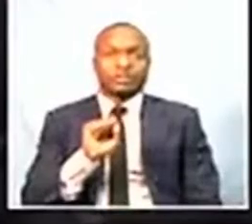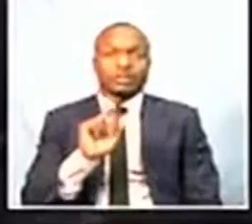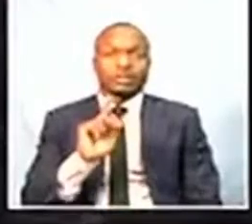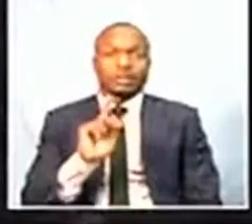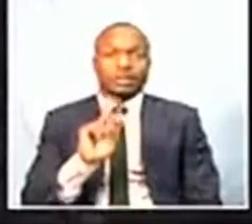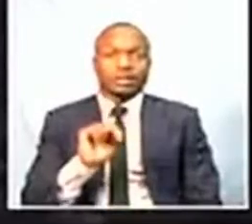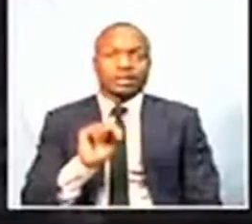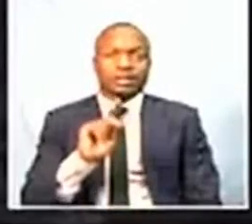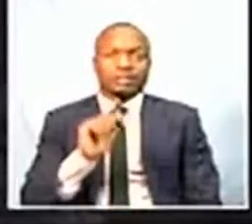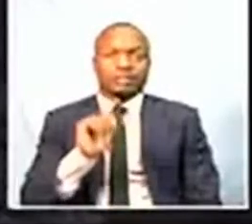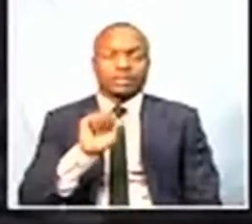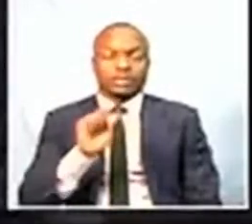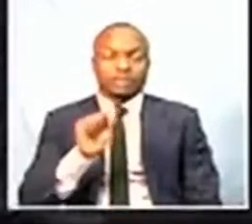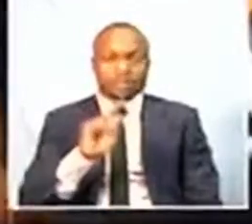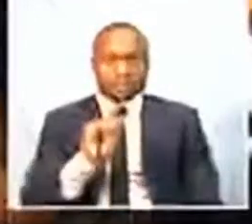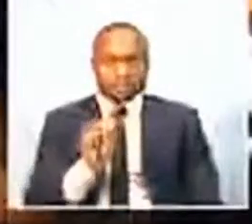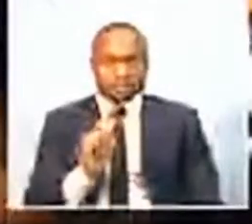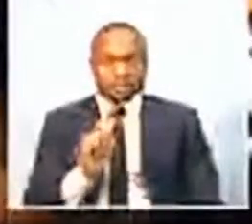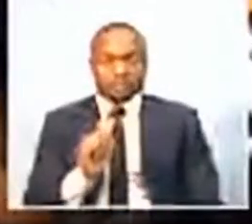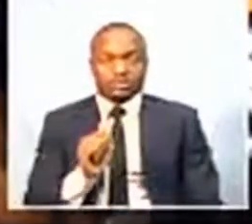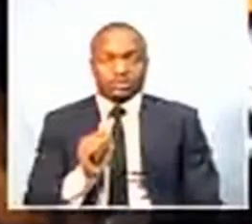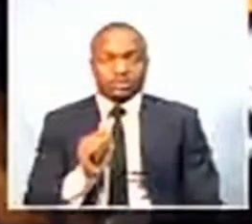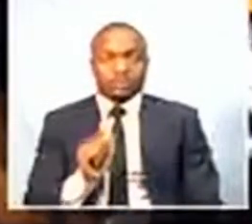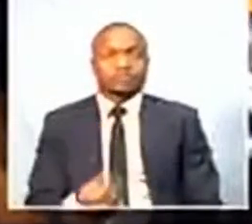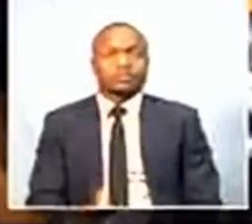Thank you. Clerk's Office.